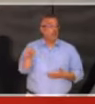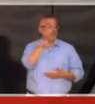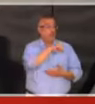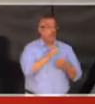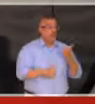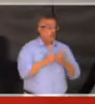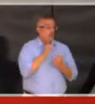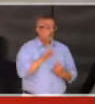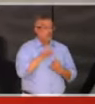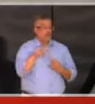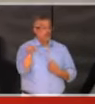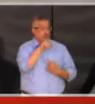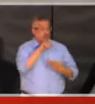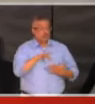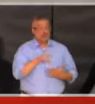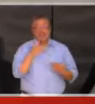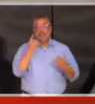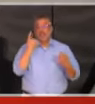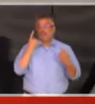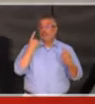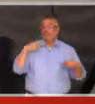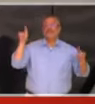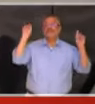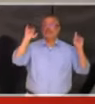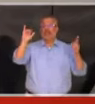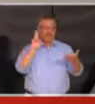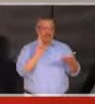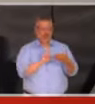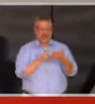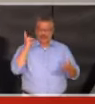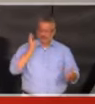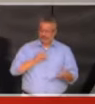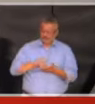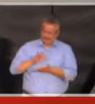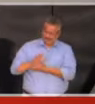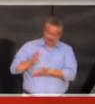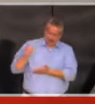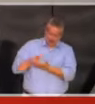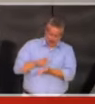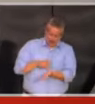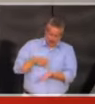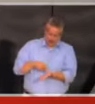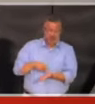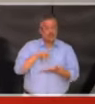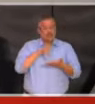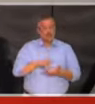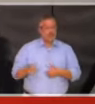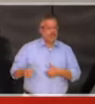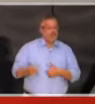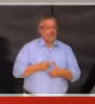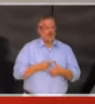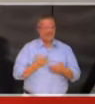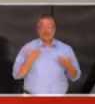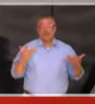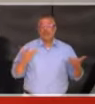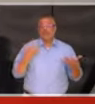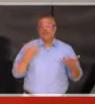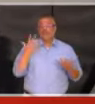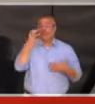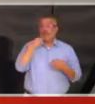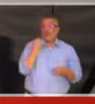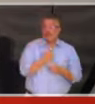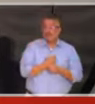most especially, to celebrate the signing of historic legislation that puts students first. Over the last 5 years,